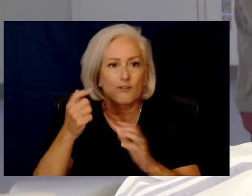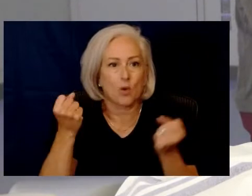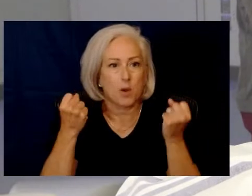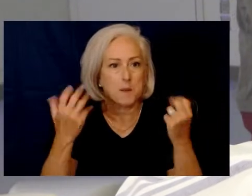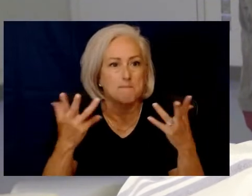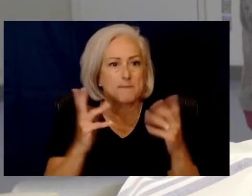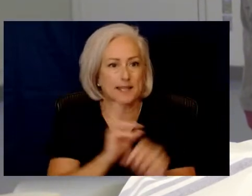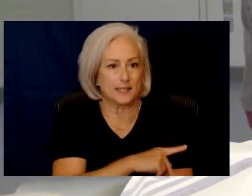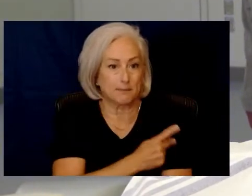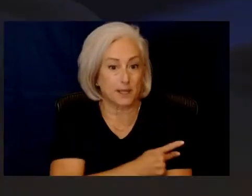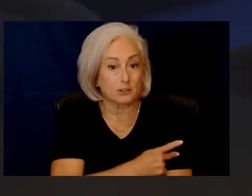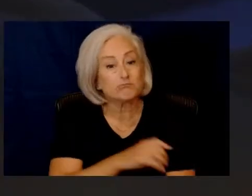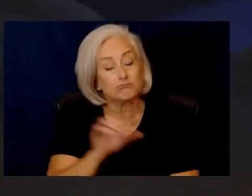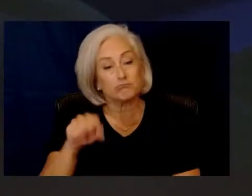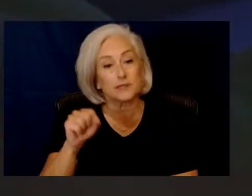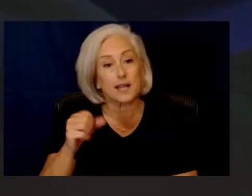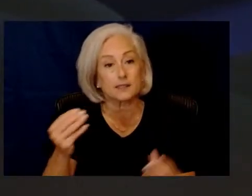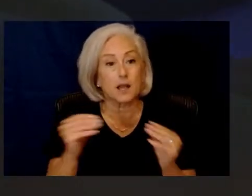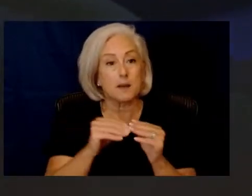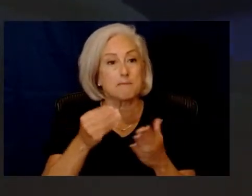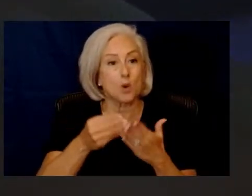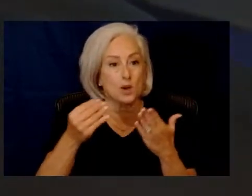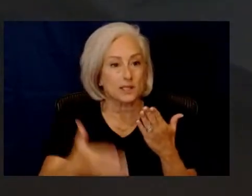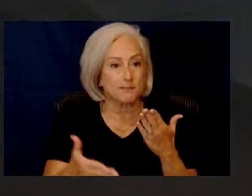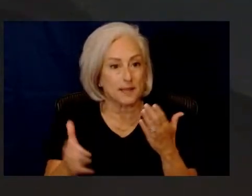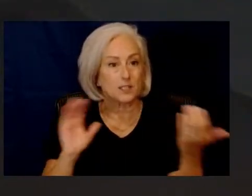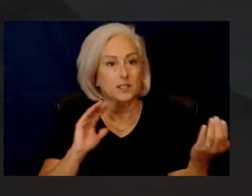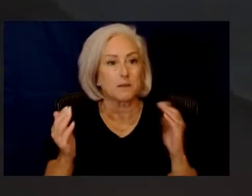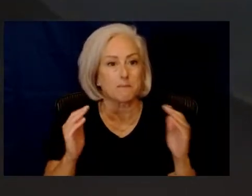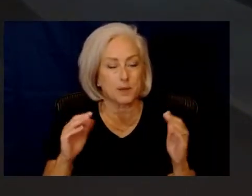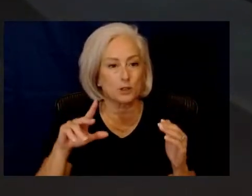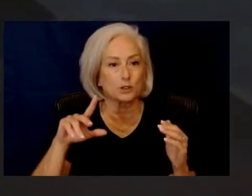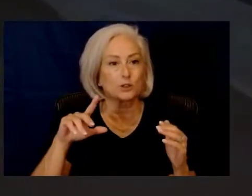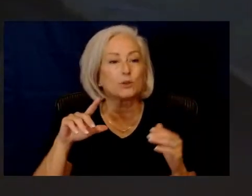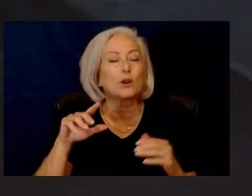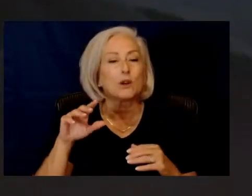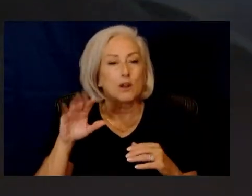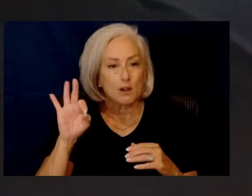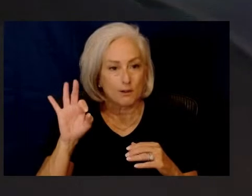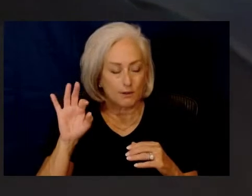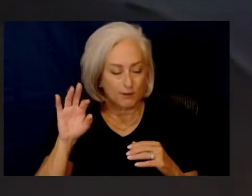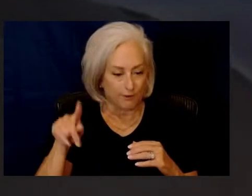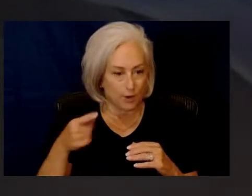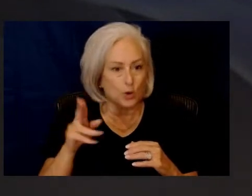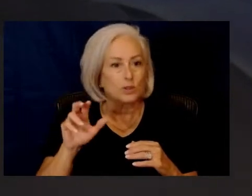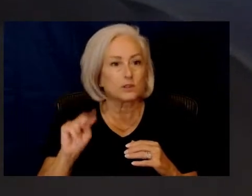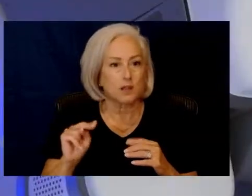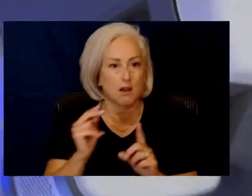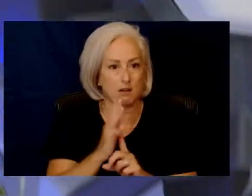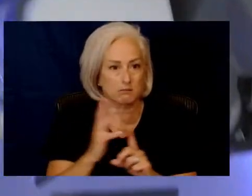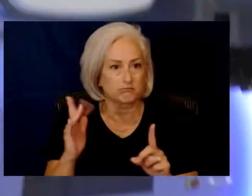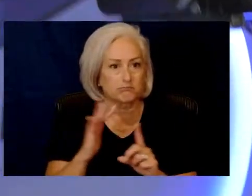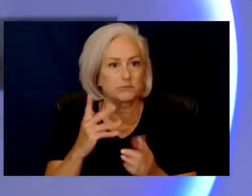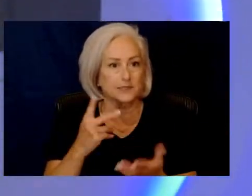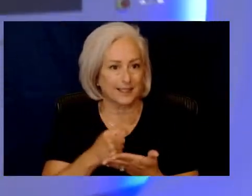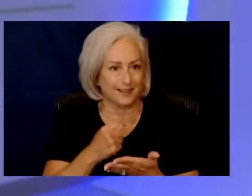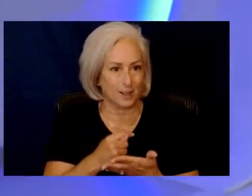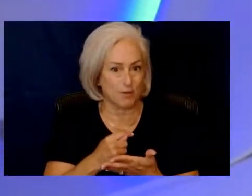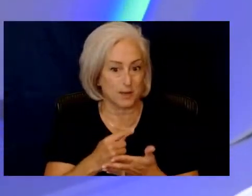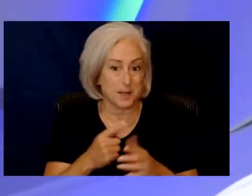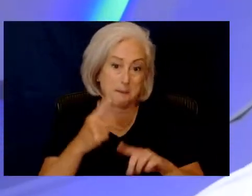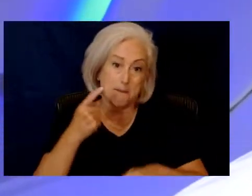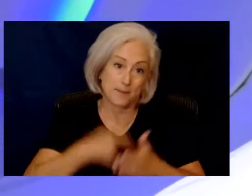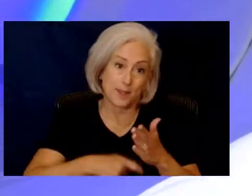more expensive than traditional photon-based radiation, but so is the cost to bring it to the Kansas City region. The cost of